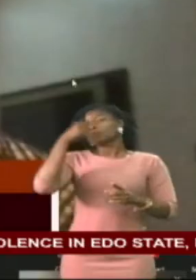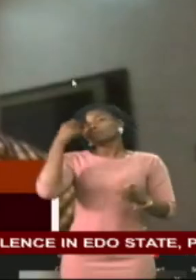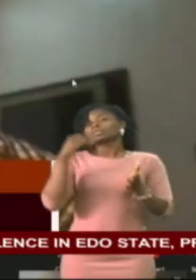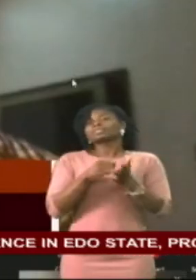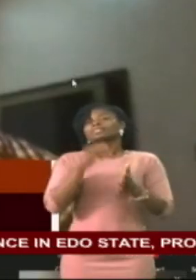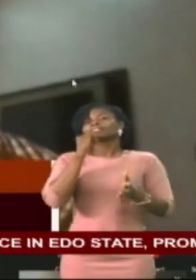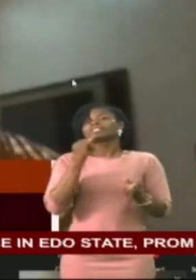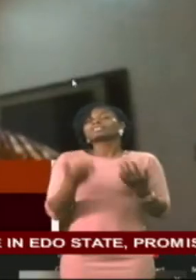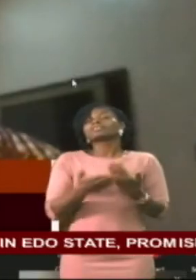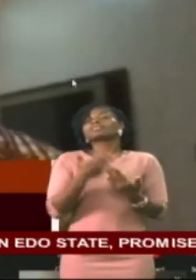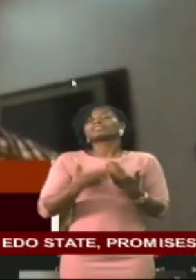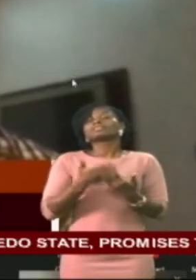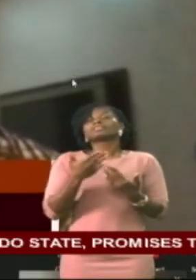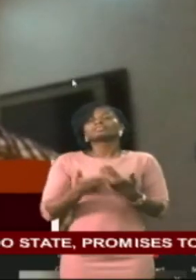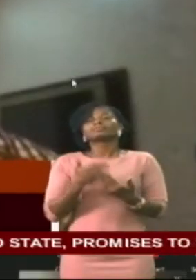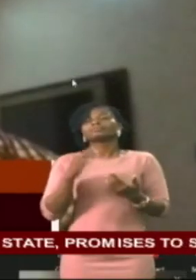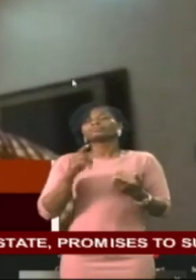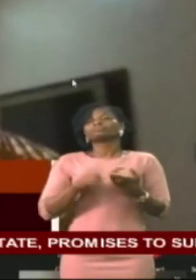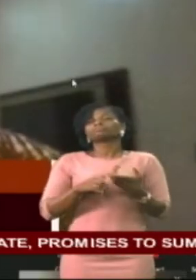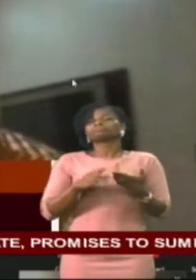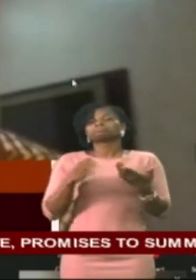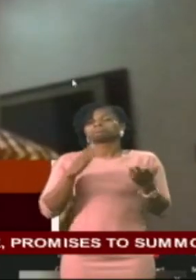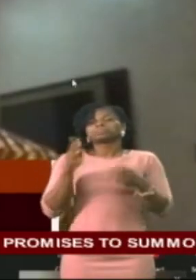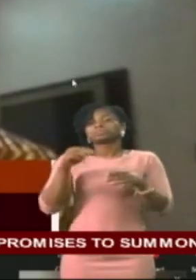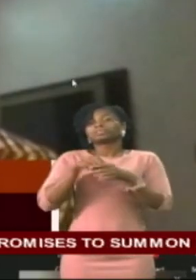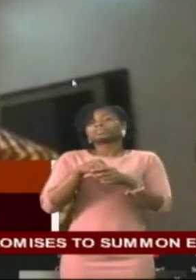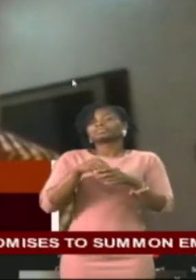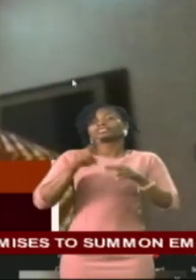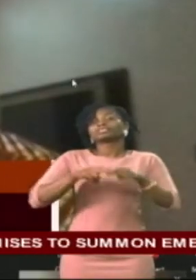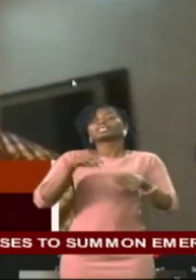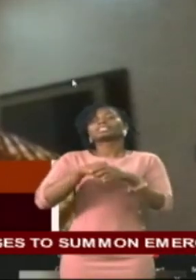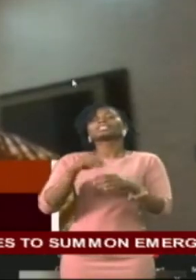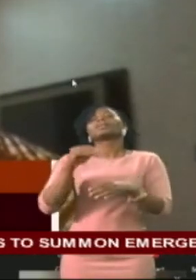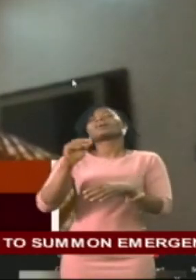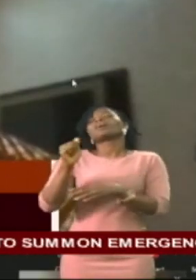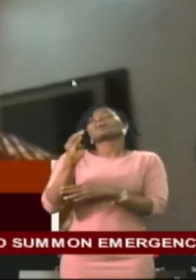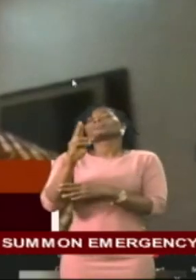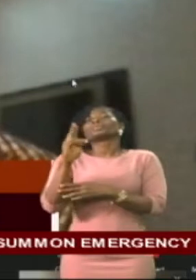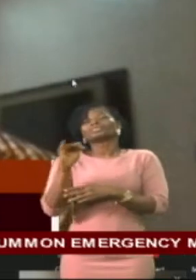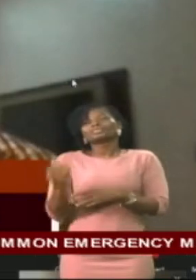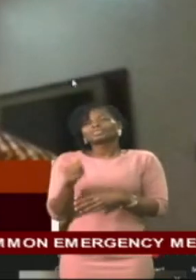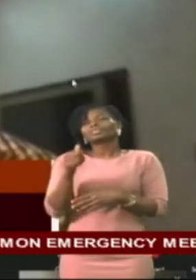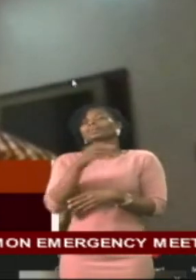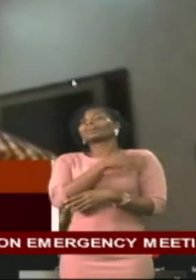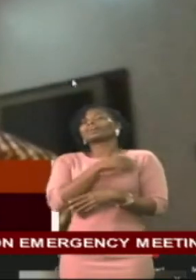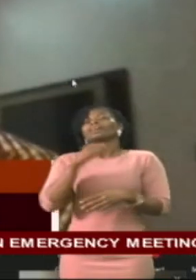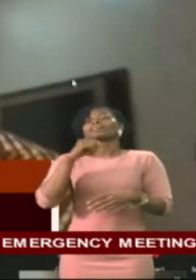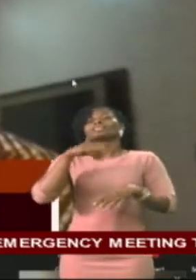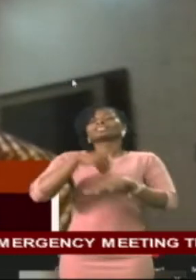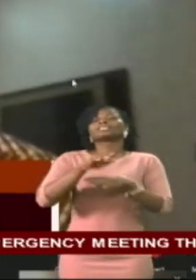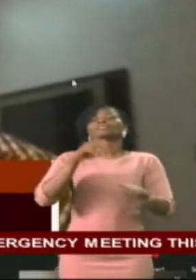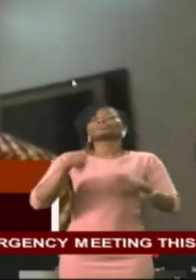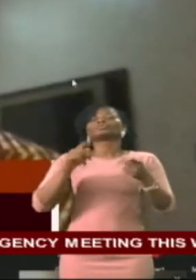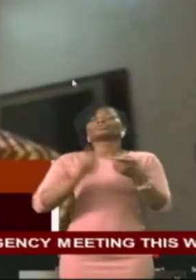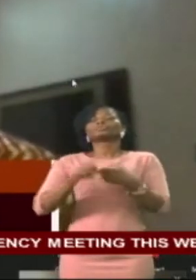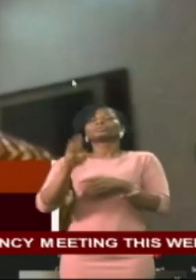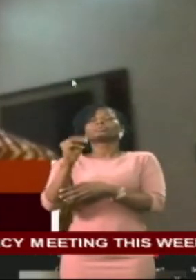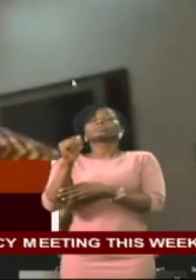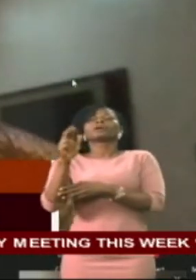it's very easy to, you could sit in Abuja and designate places, marine protected areas or places for mangrove